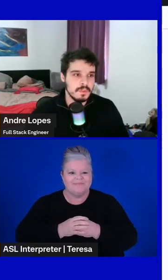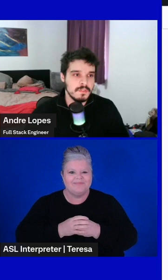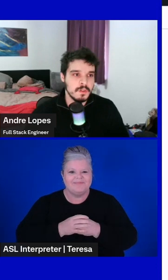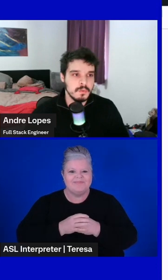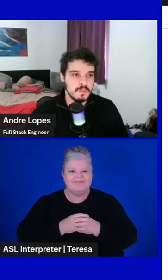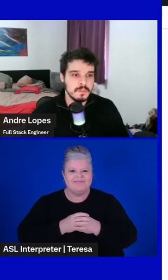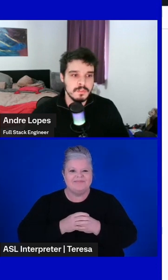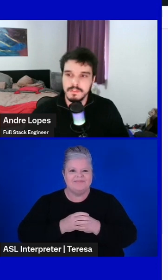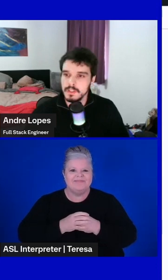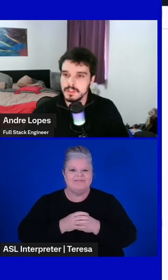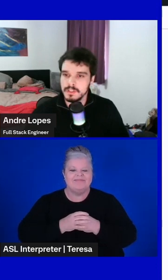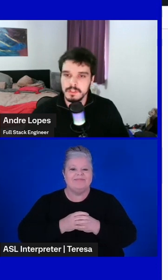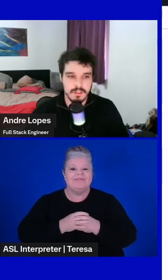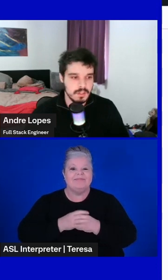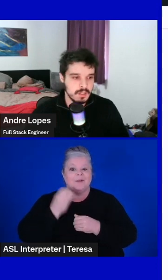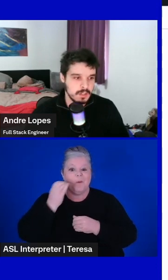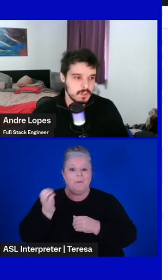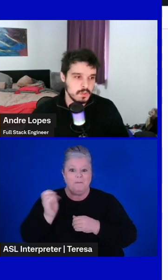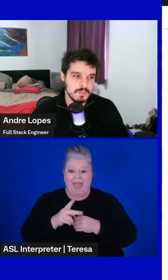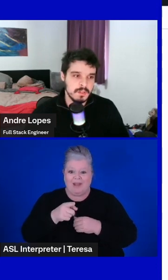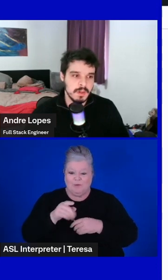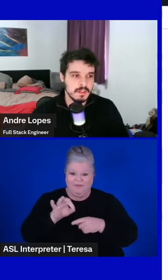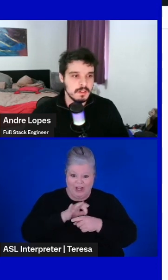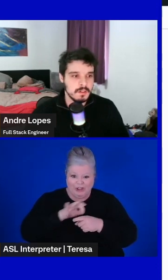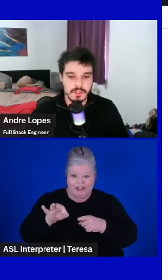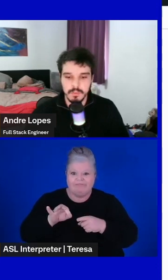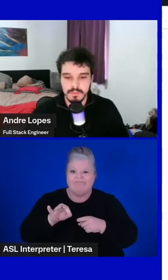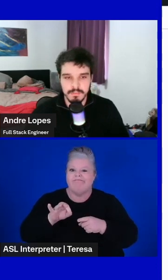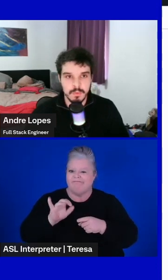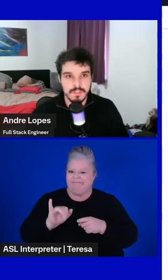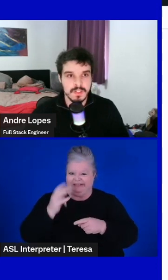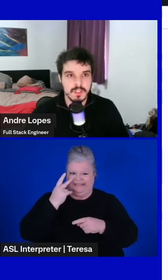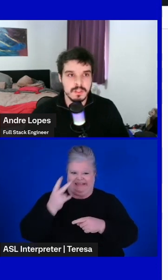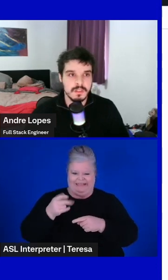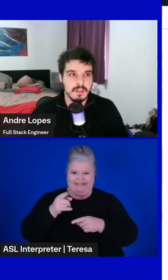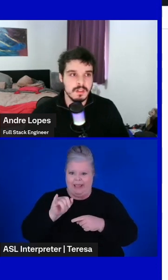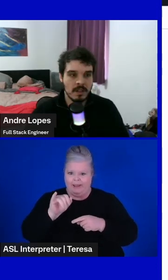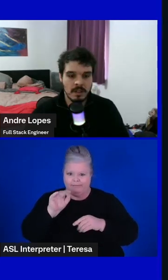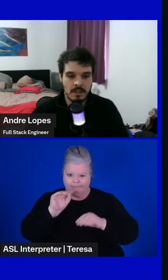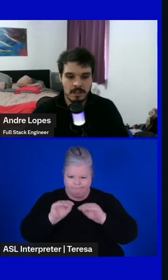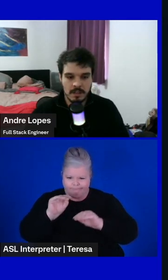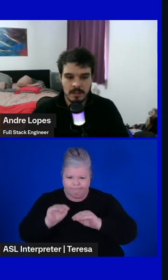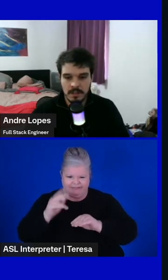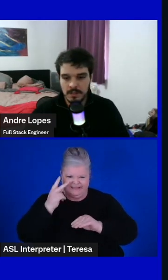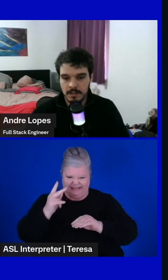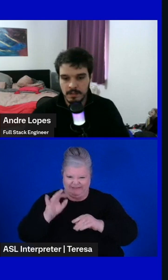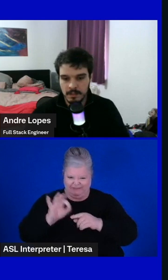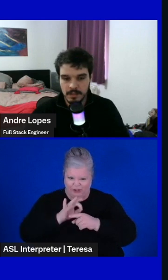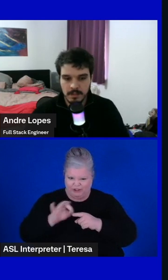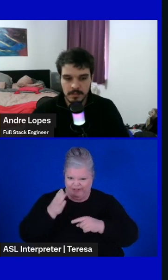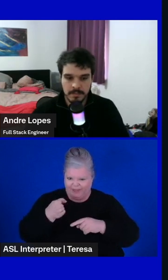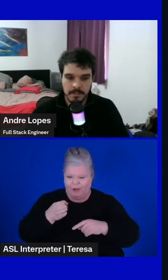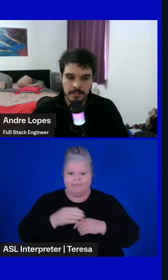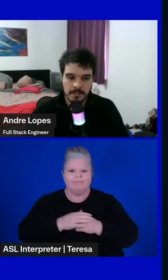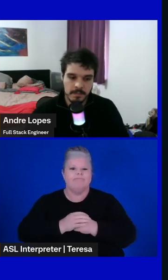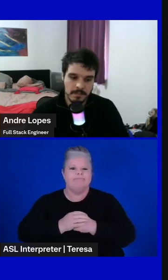So if I go to functions here, I should see my create movie function.